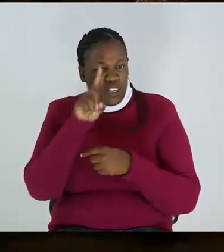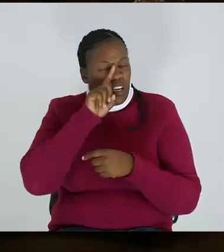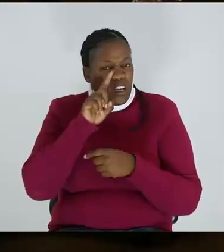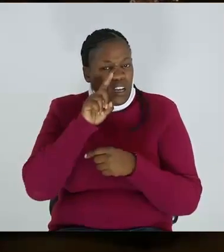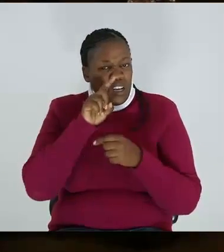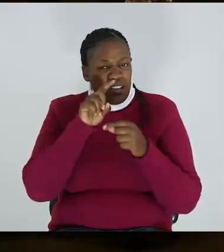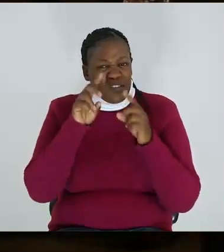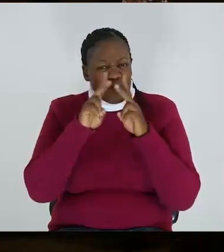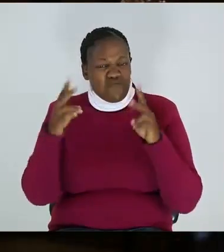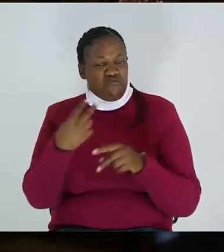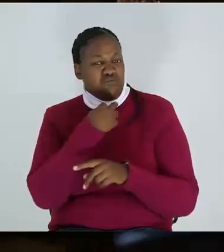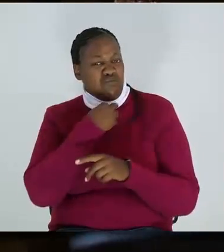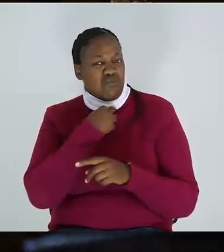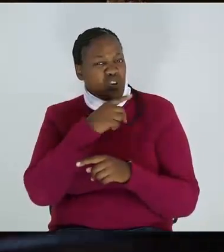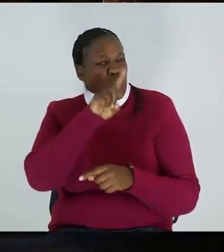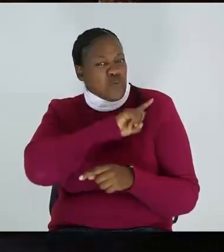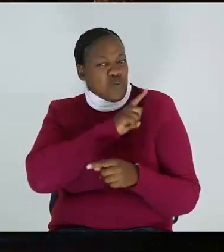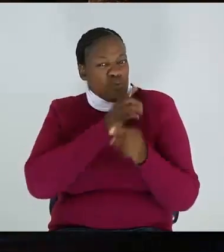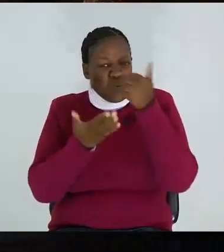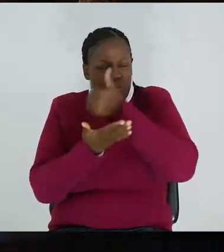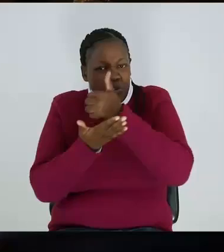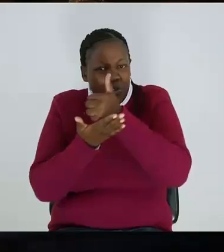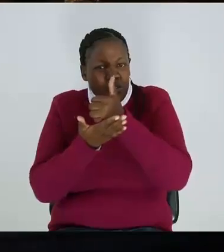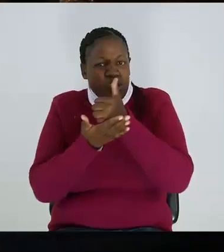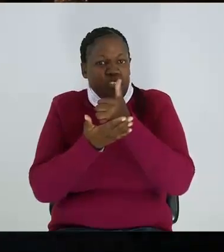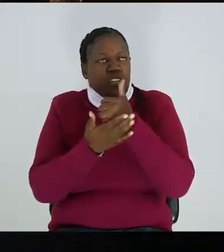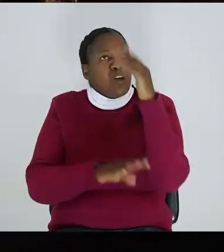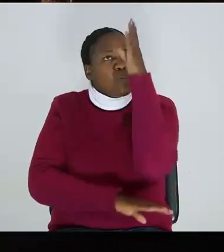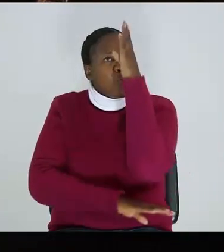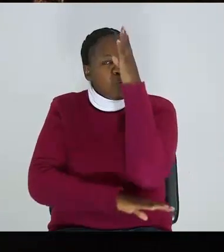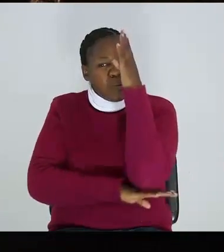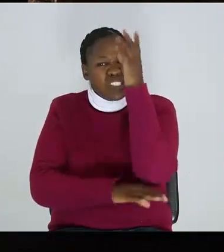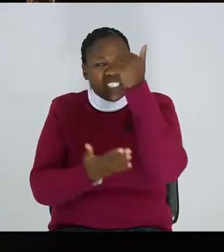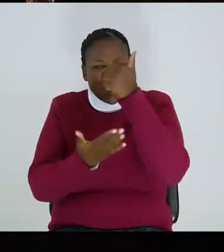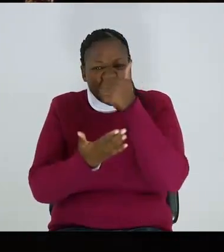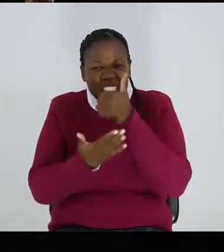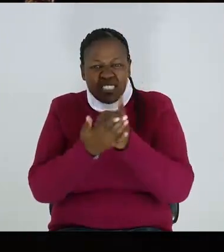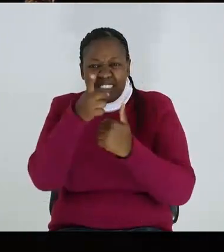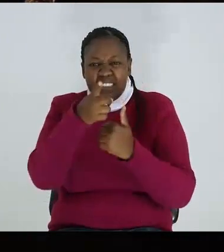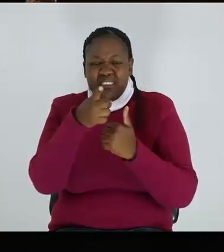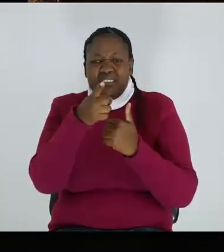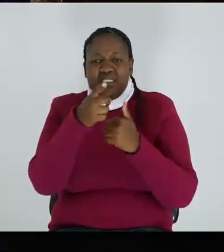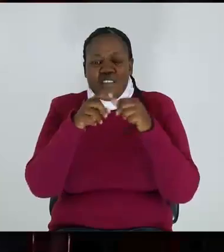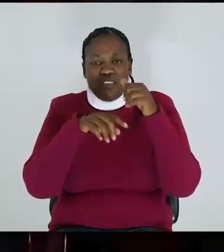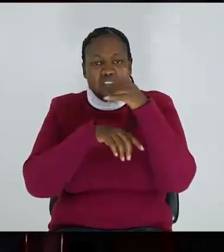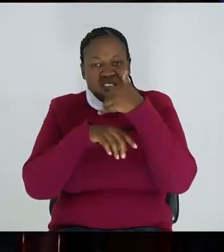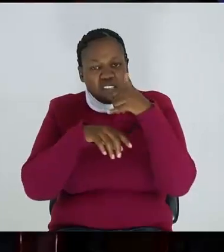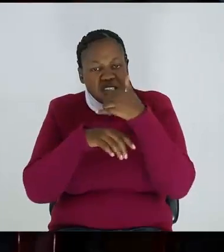Elizabeth Trout, I'm so disappointed. Why do I see you at midday lounging around in a public